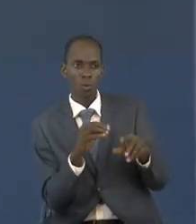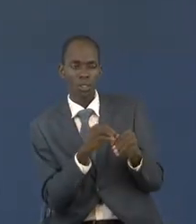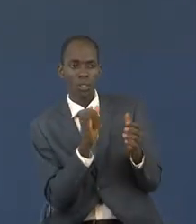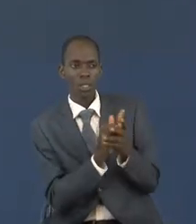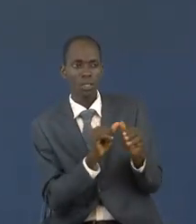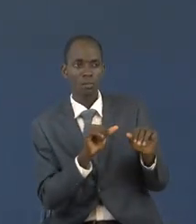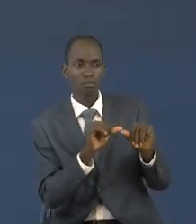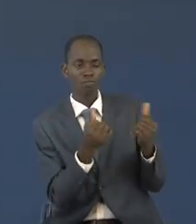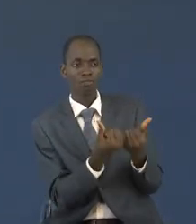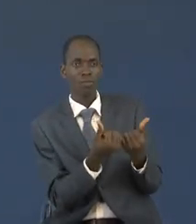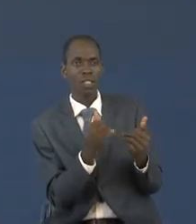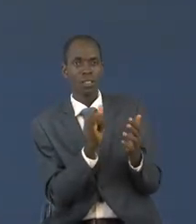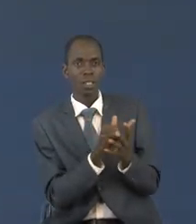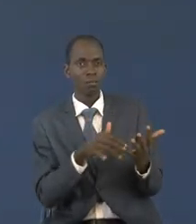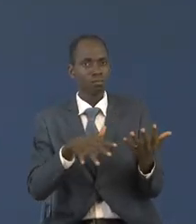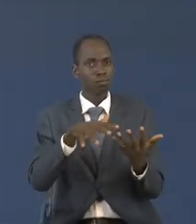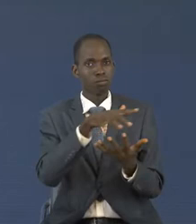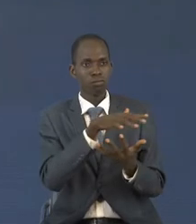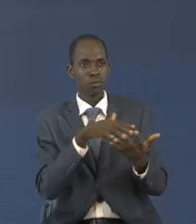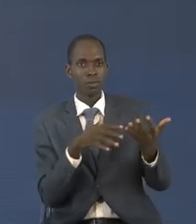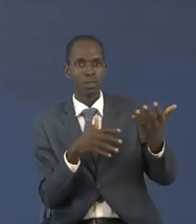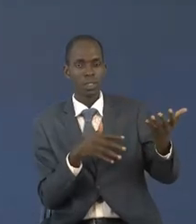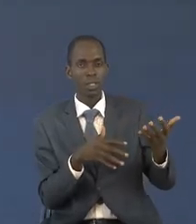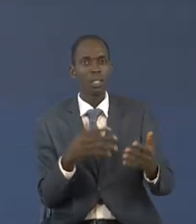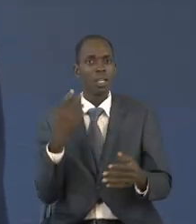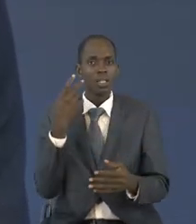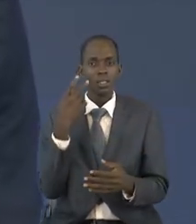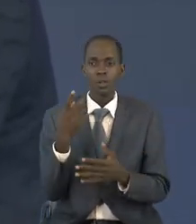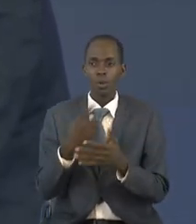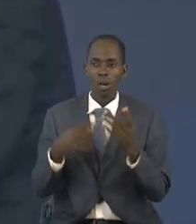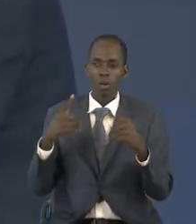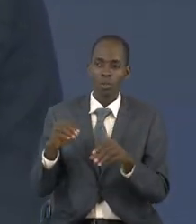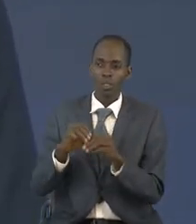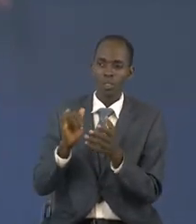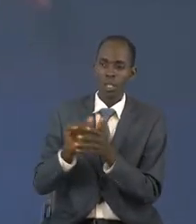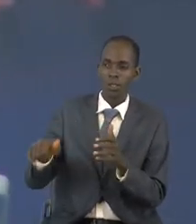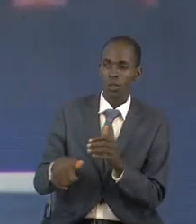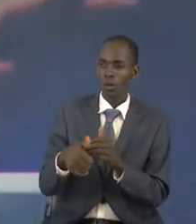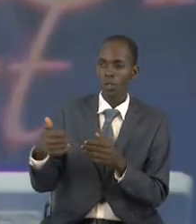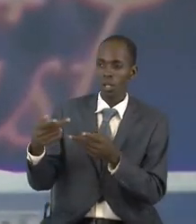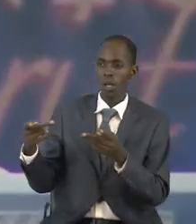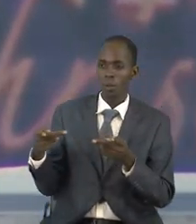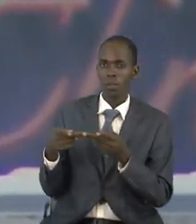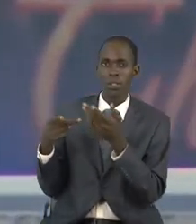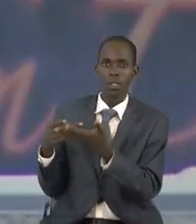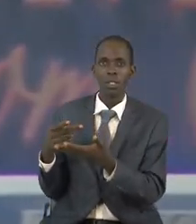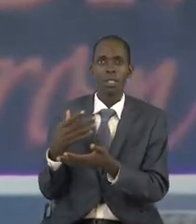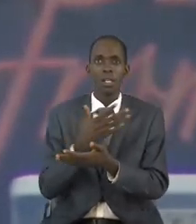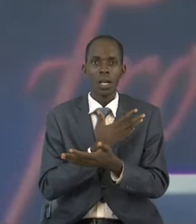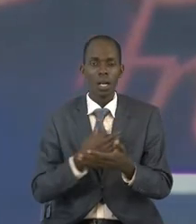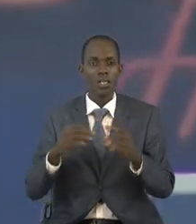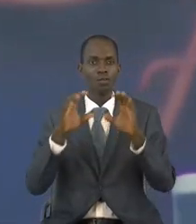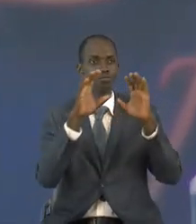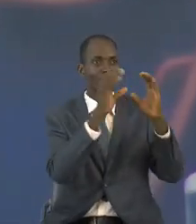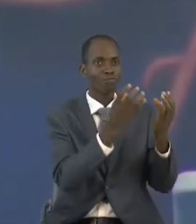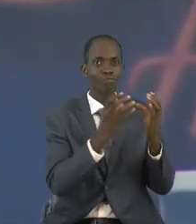that assembly. They've seen what happens in that congregation. They've seen what happens in all these